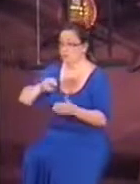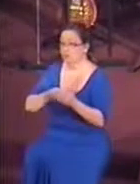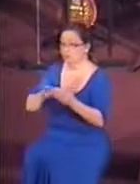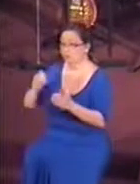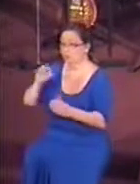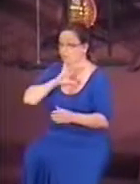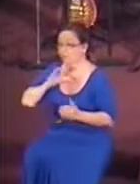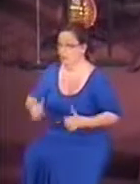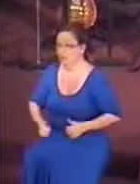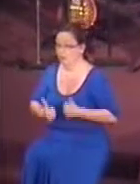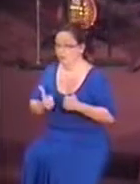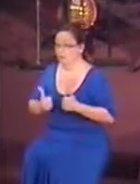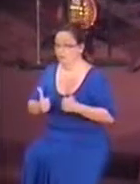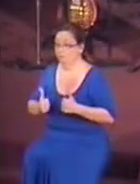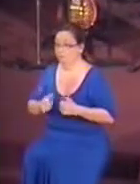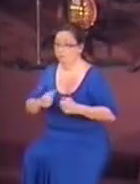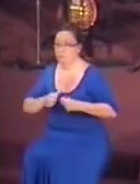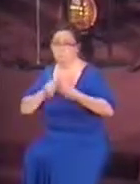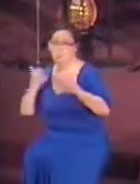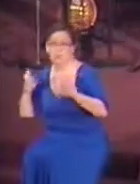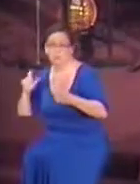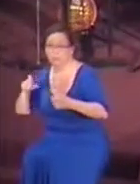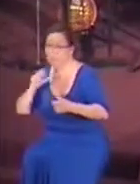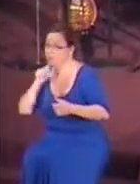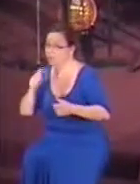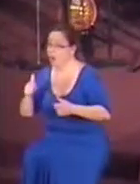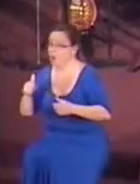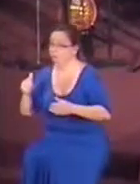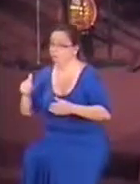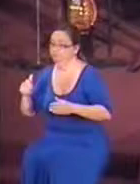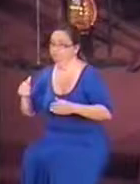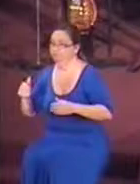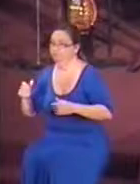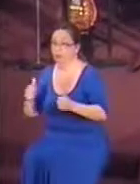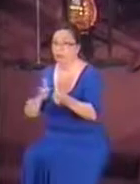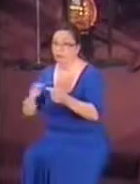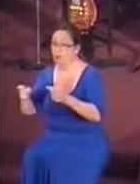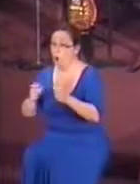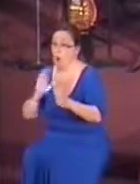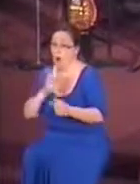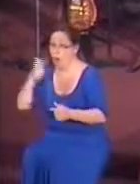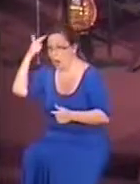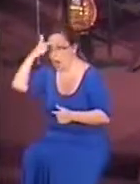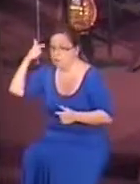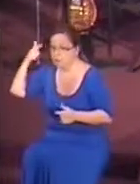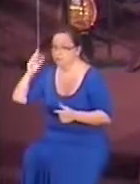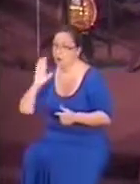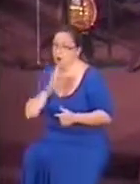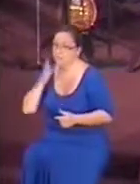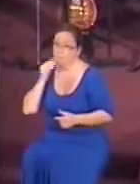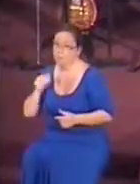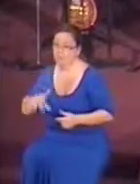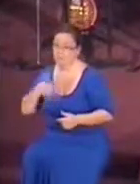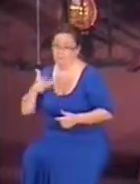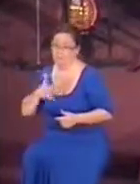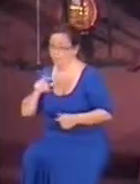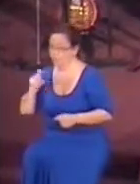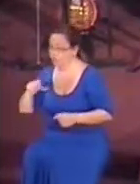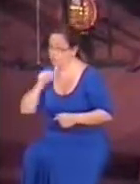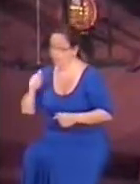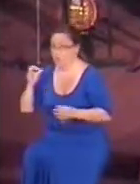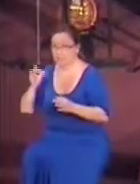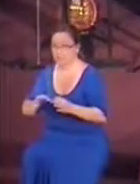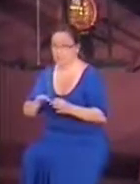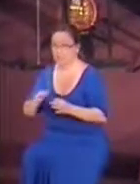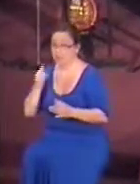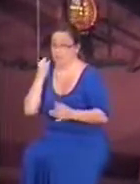of Christianity. Emotions should not override logic. What you experience and what you feel does not determine whether or